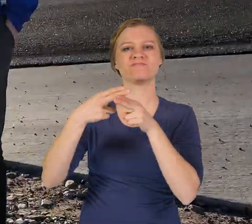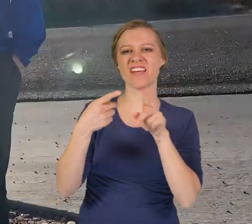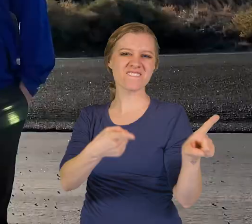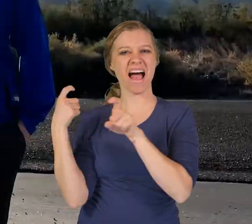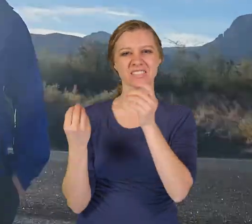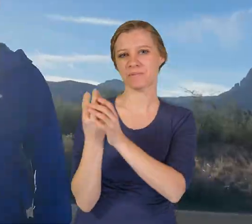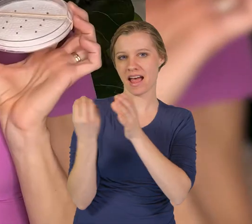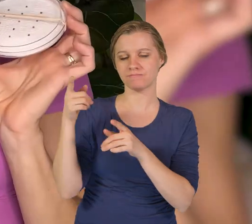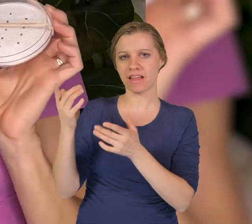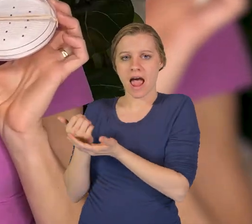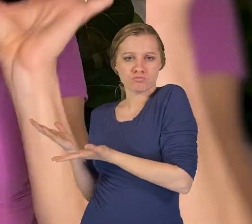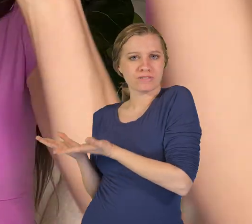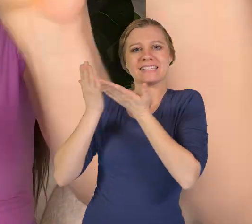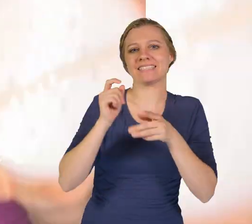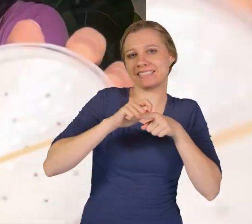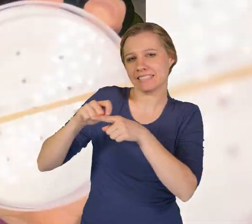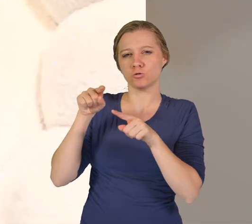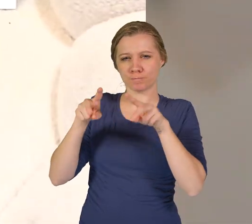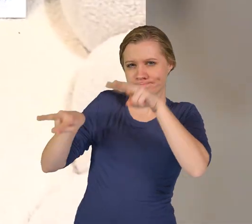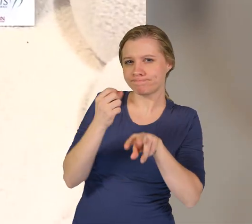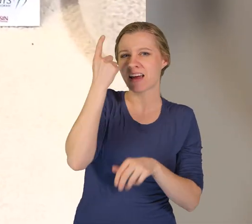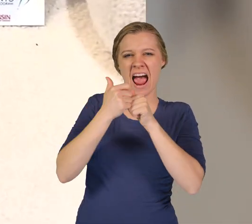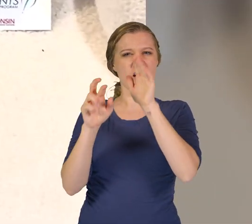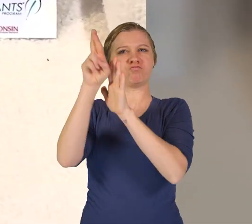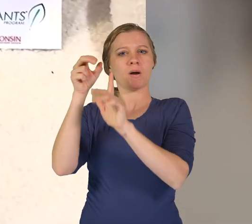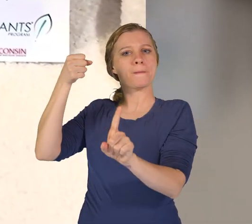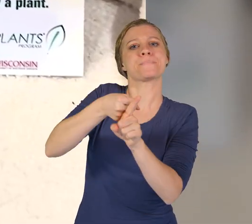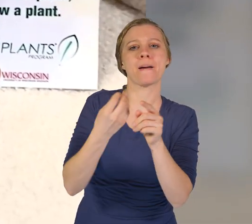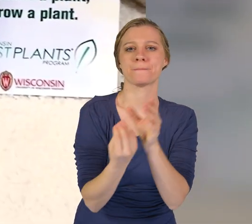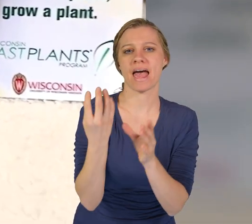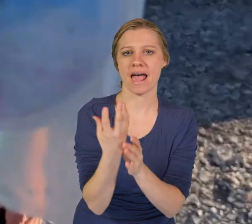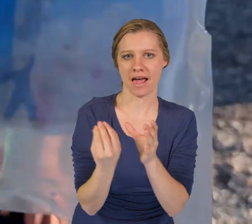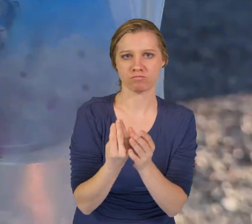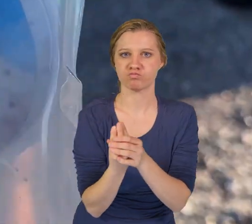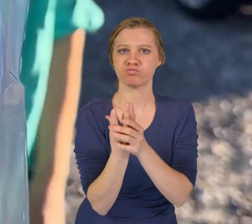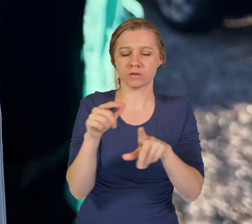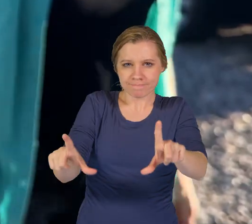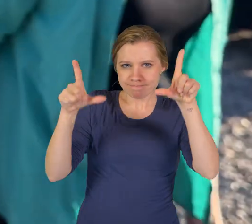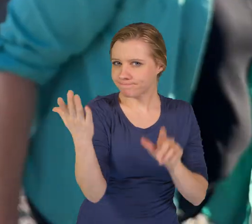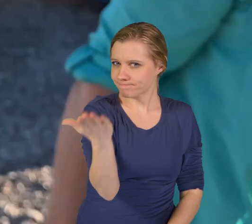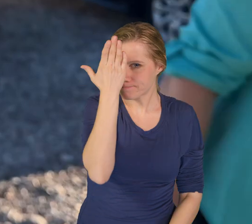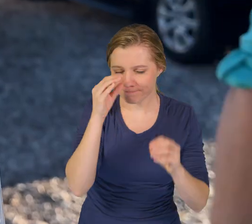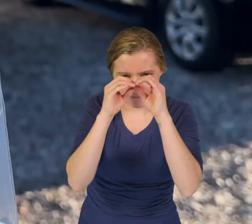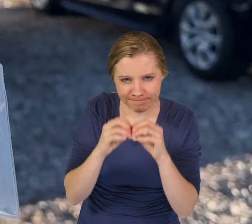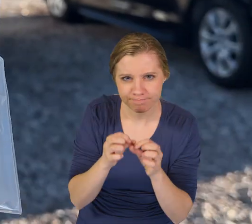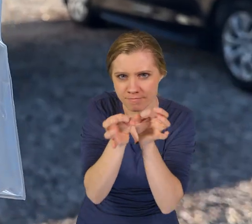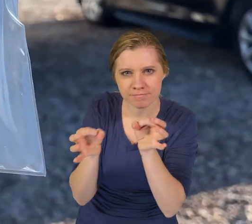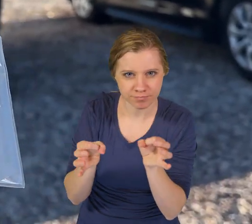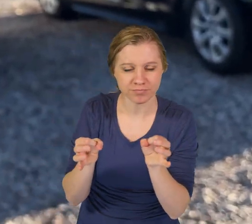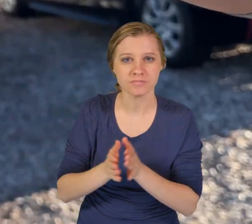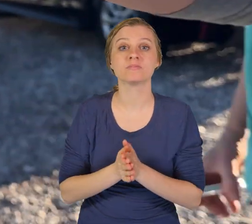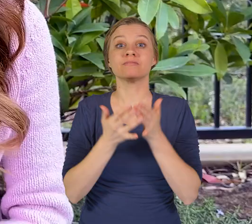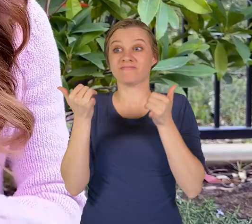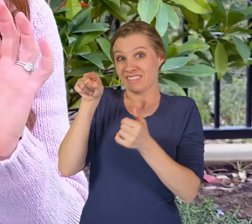with an organization called Fast Plants to fly seeds with me to understand how spaceflight affects plant growth on a